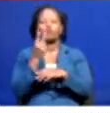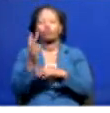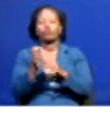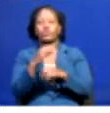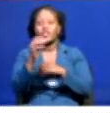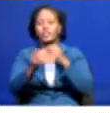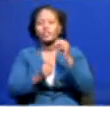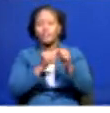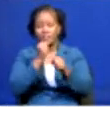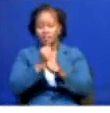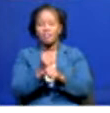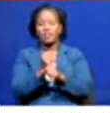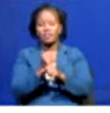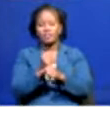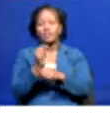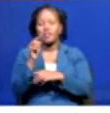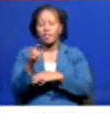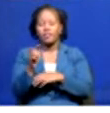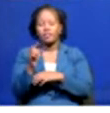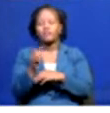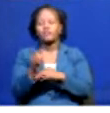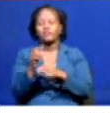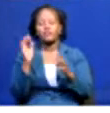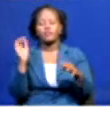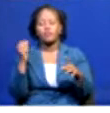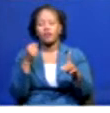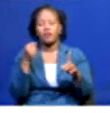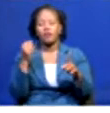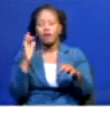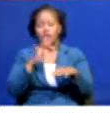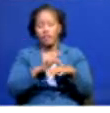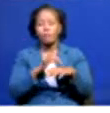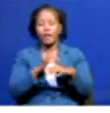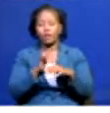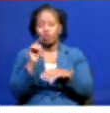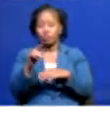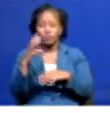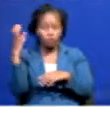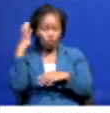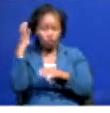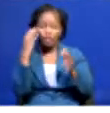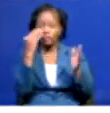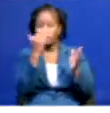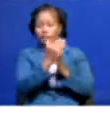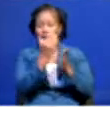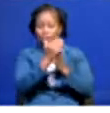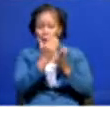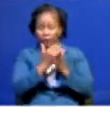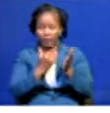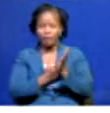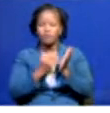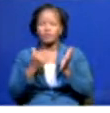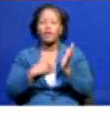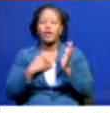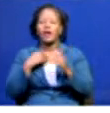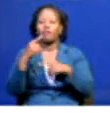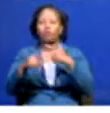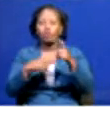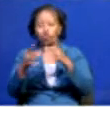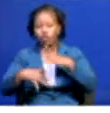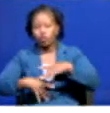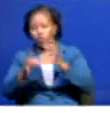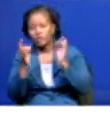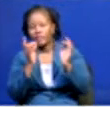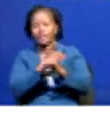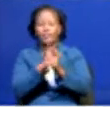quality, rigor, and the impact of the college's programs have continued to attract